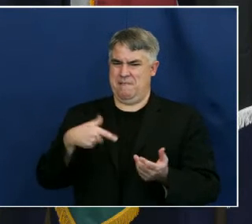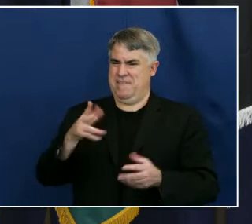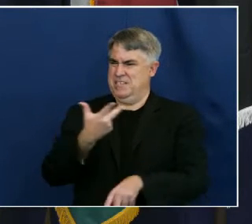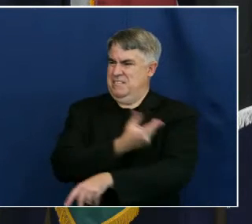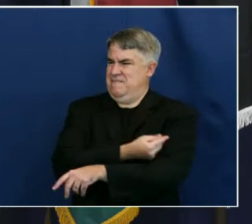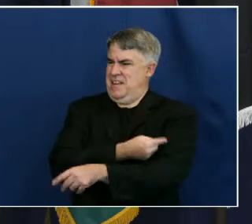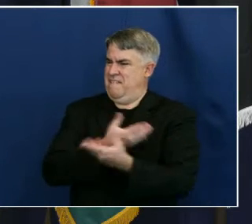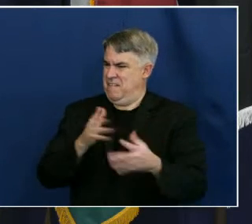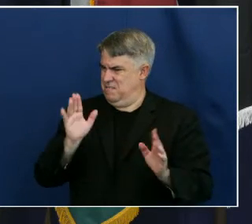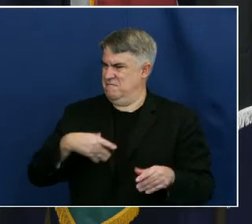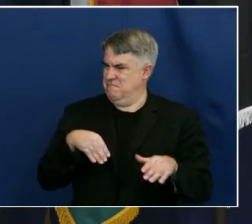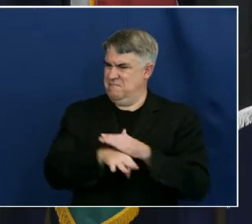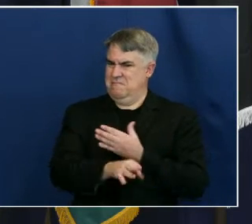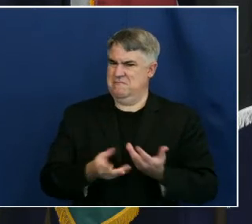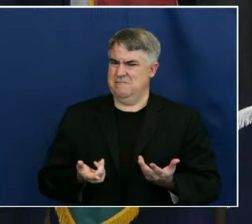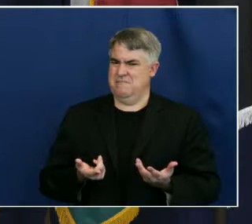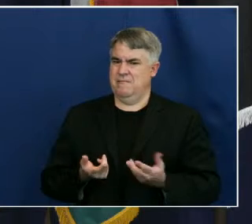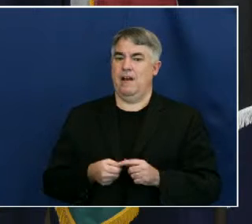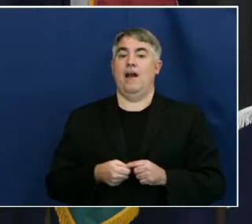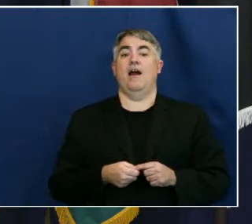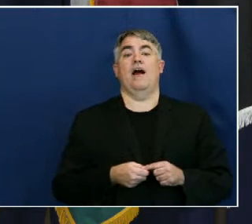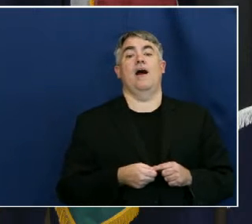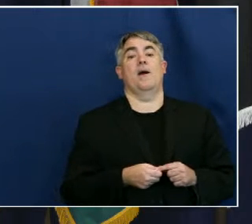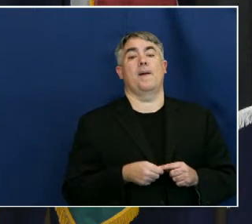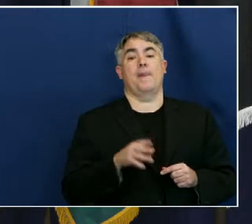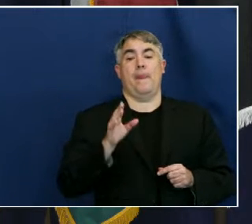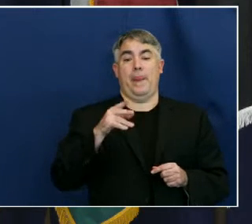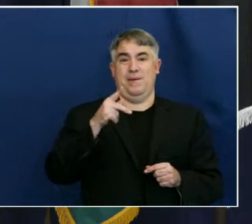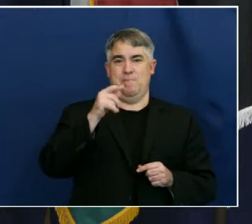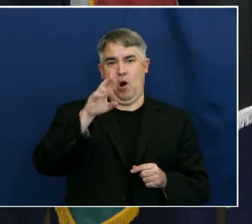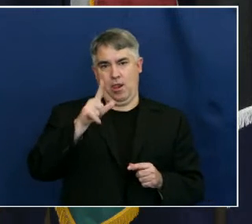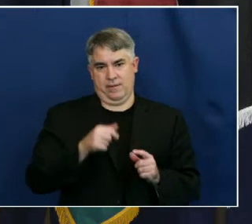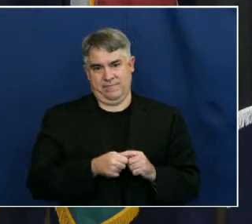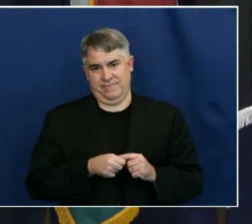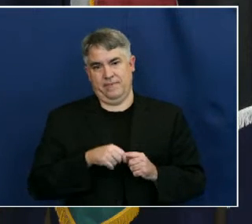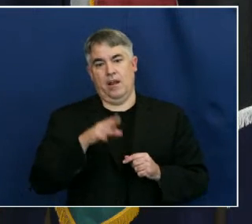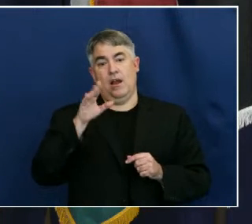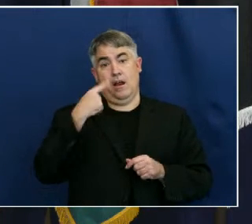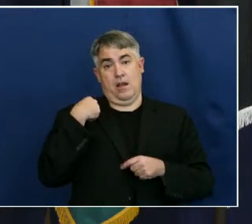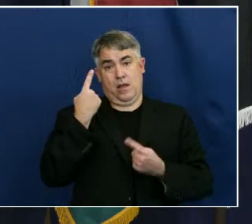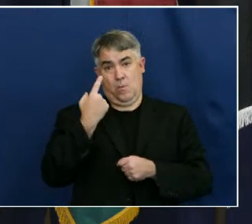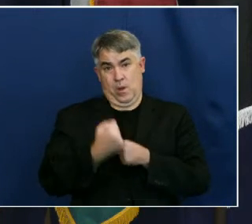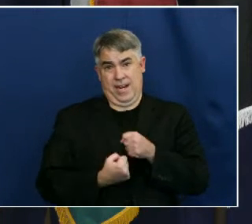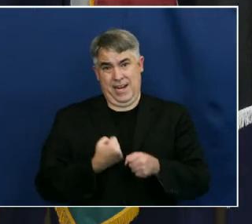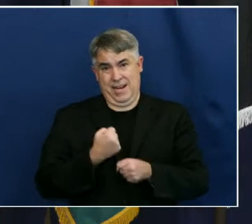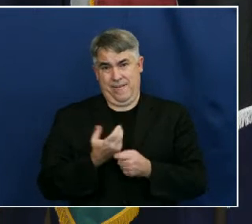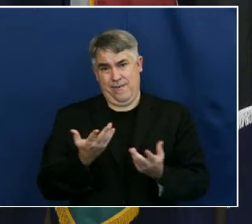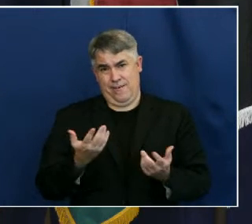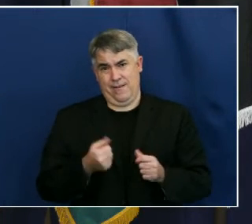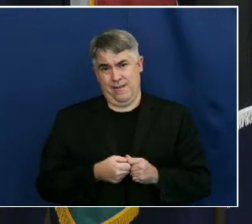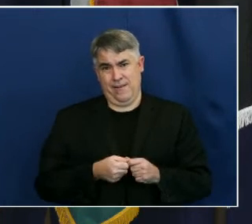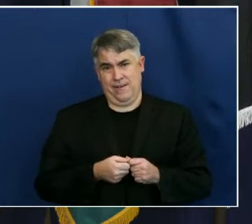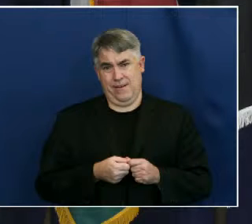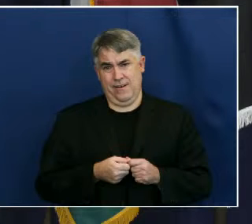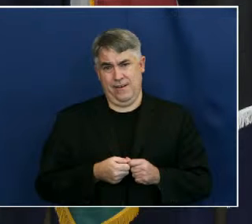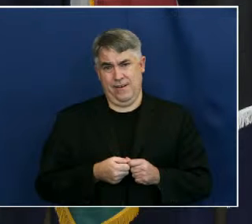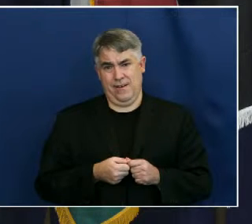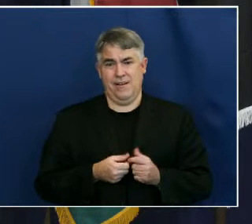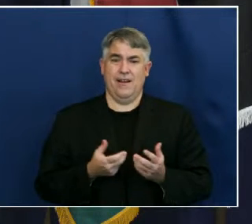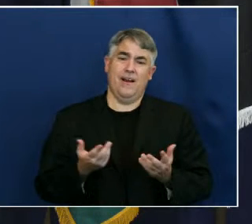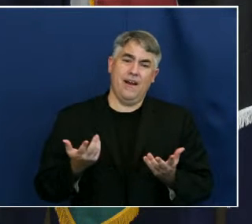So I just wonder if that might change the calculation a little bit. We are over a year into this, and that is a very